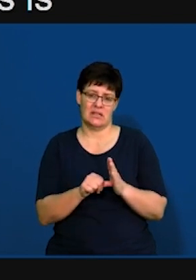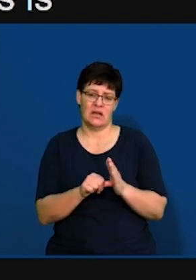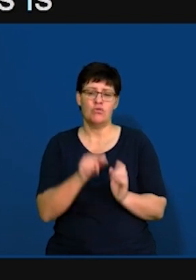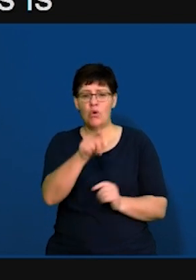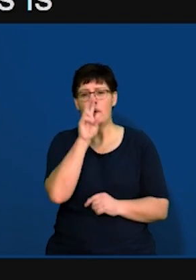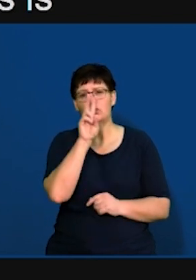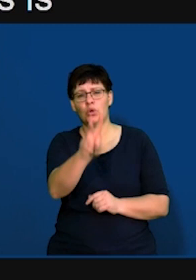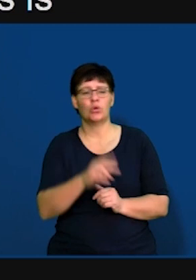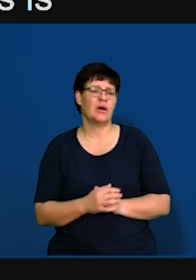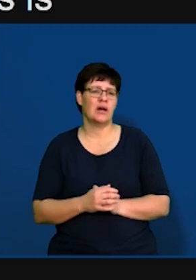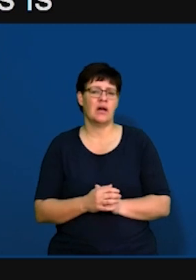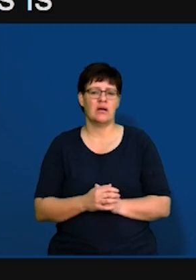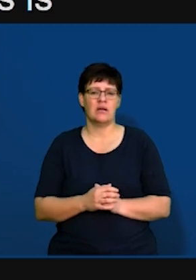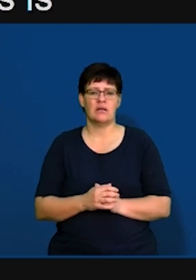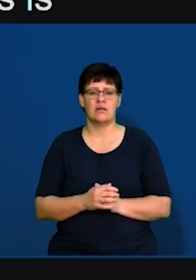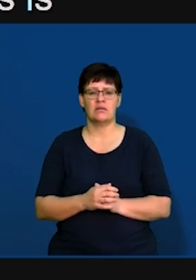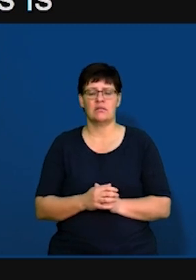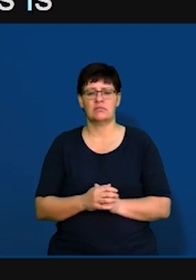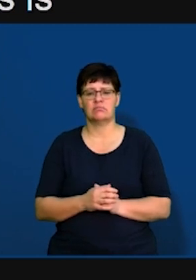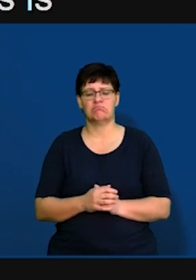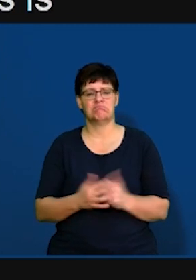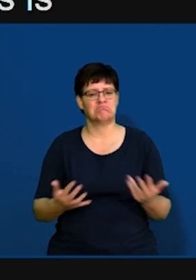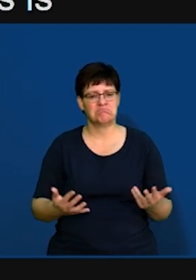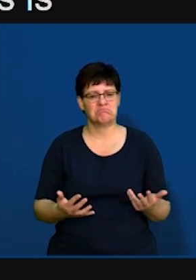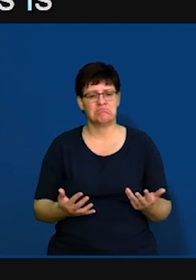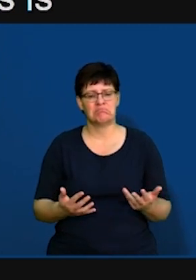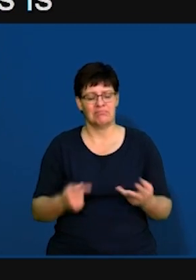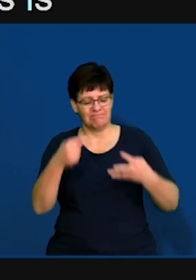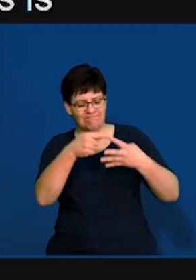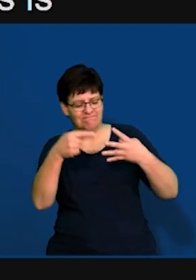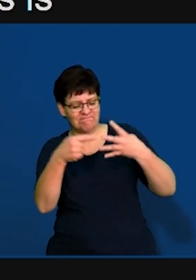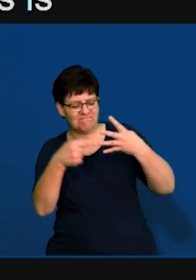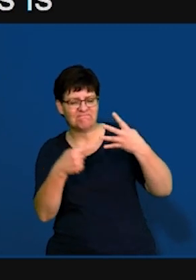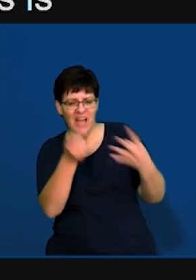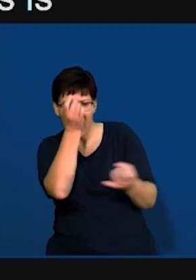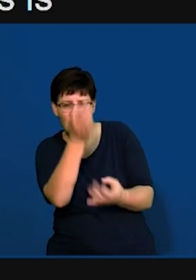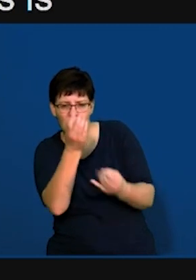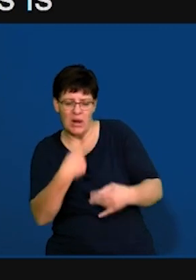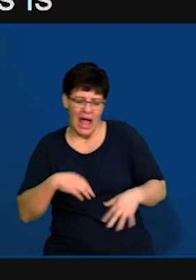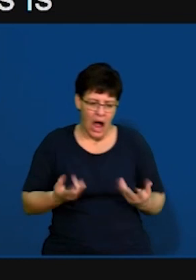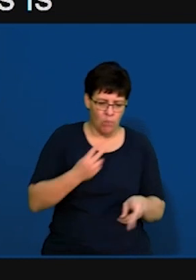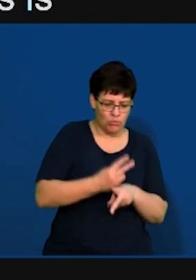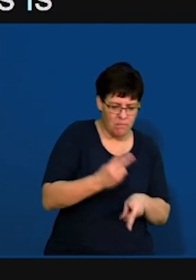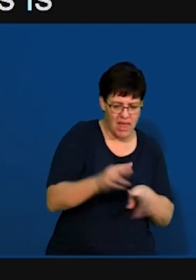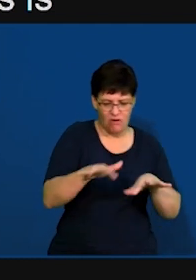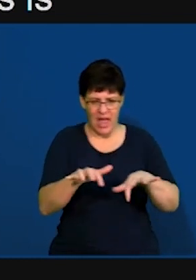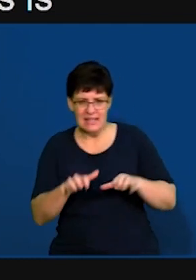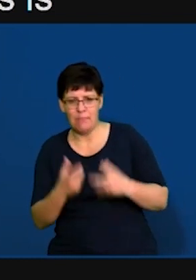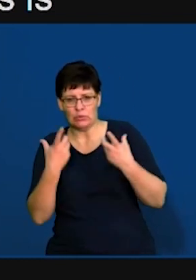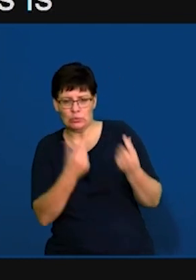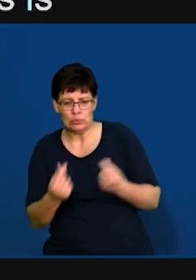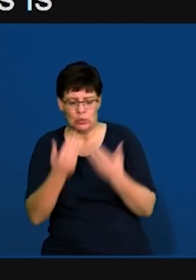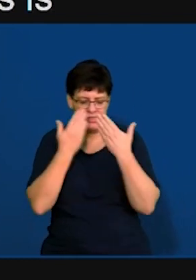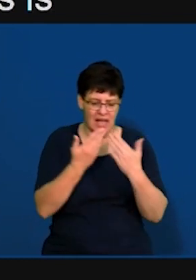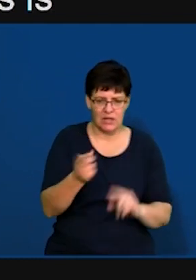at, the overall, tips as far as preparing for the exam is concerned. Remember,